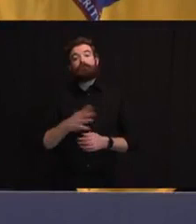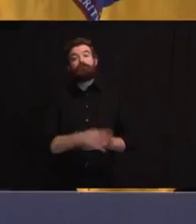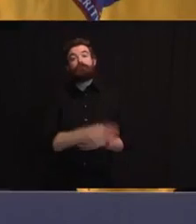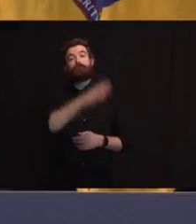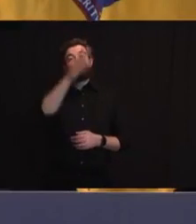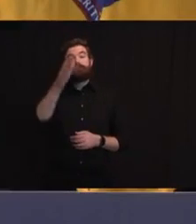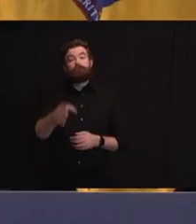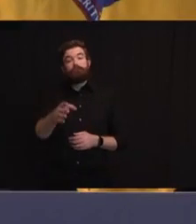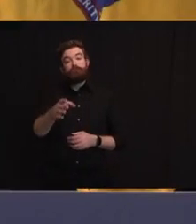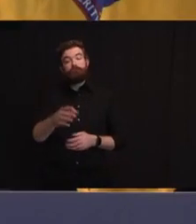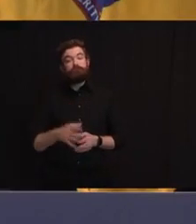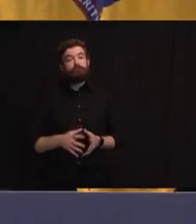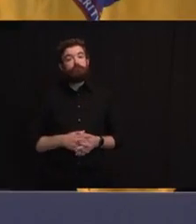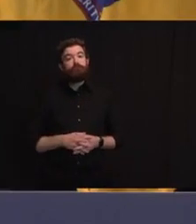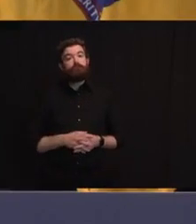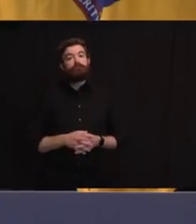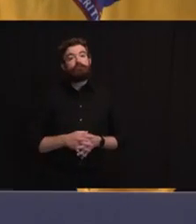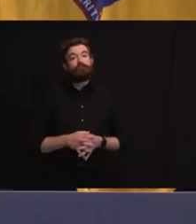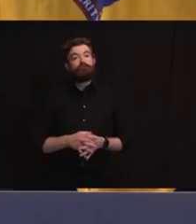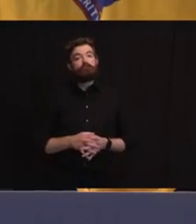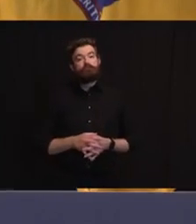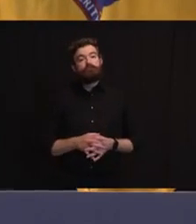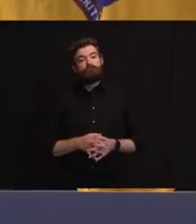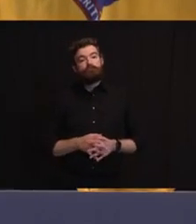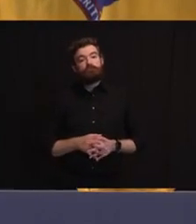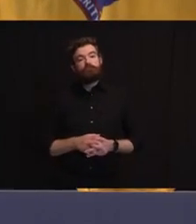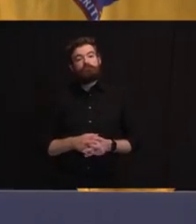By the way, it's nice to see you as well. I don't mean to leave you out. Likewise. Thank you.